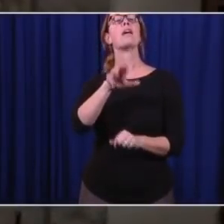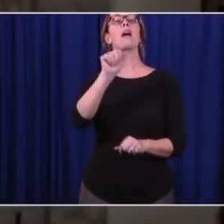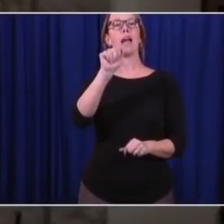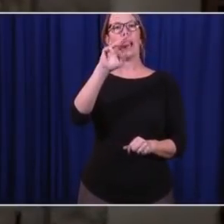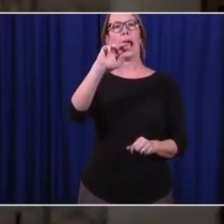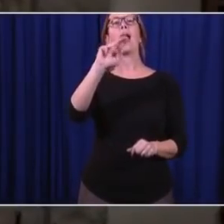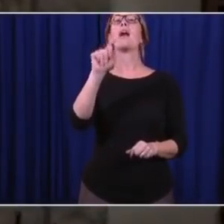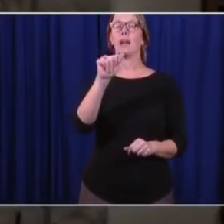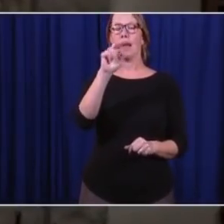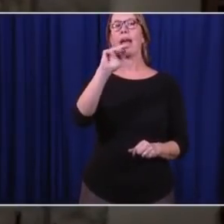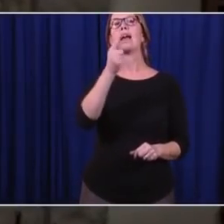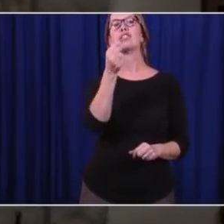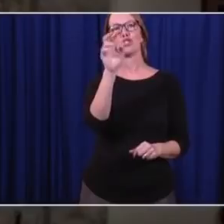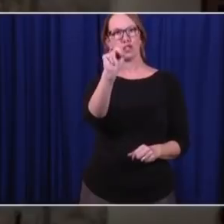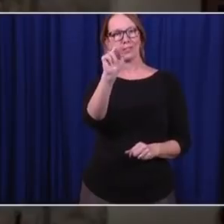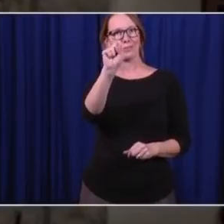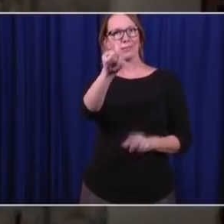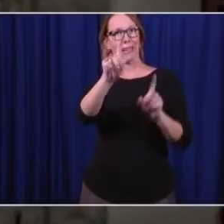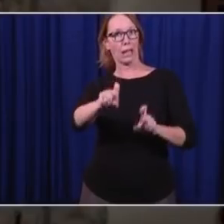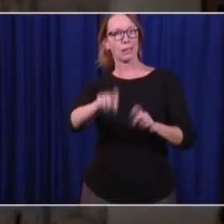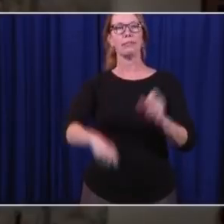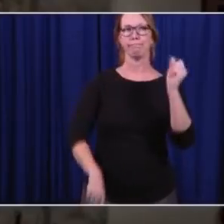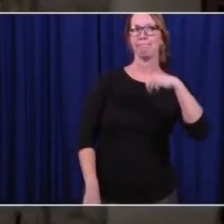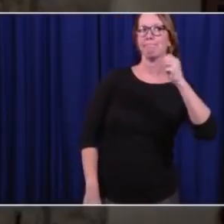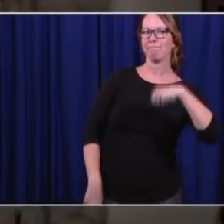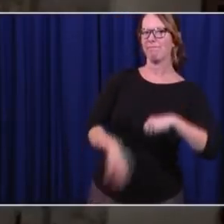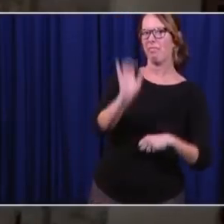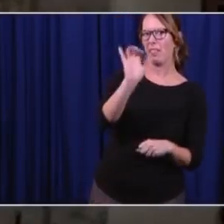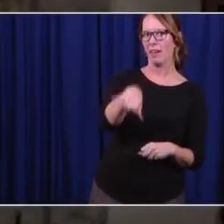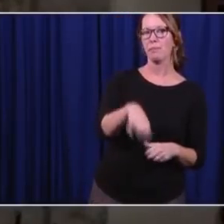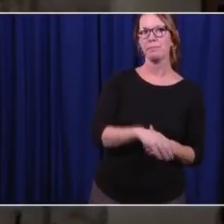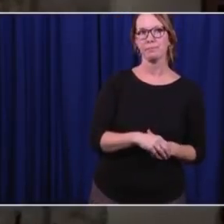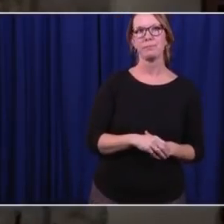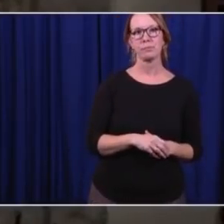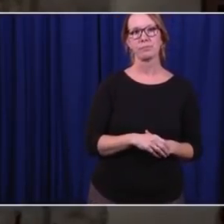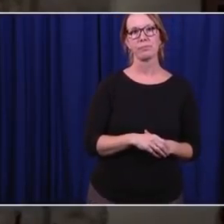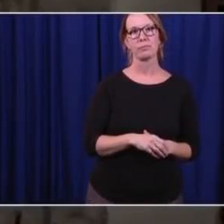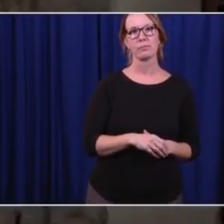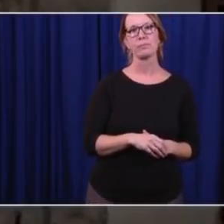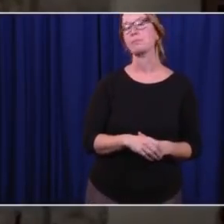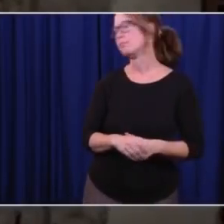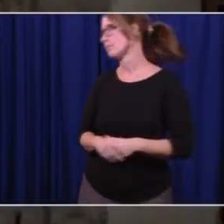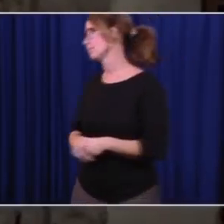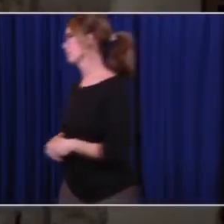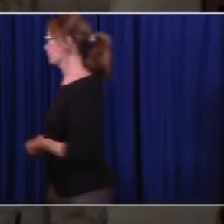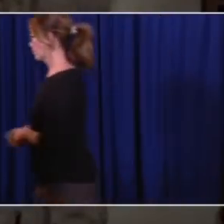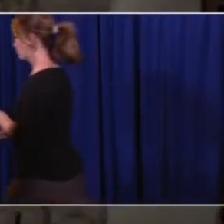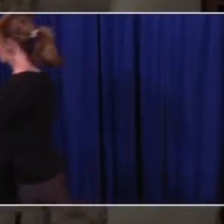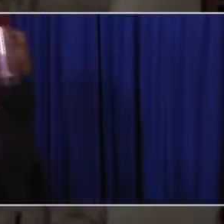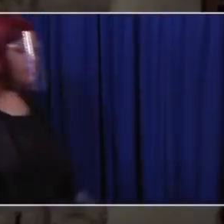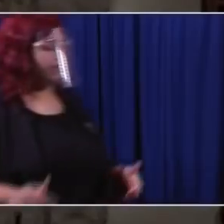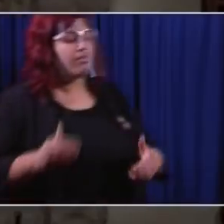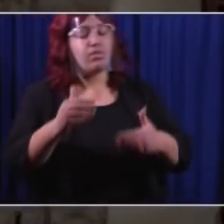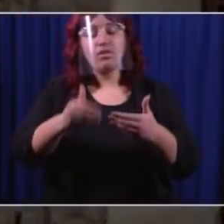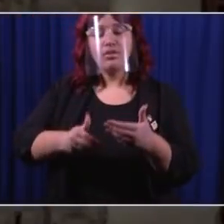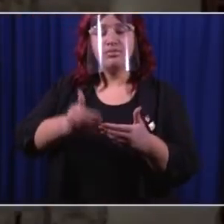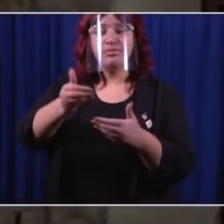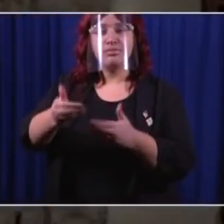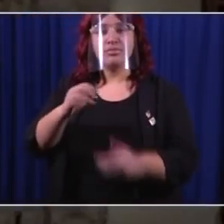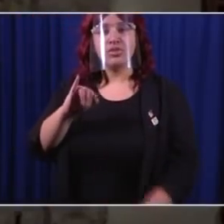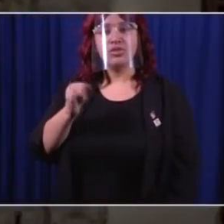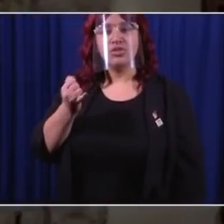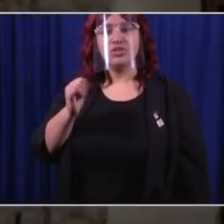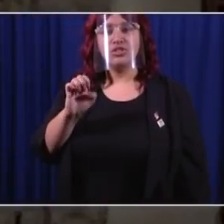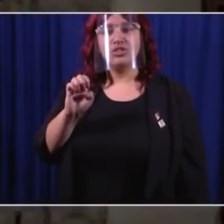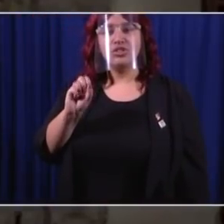tests. I'm sorry. These are antigen tests that we're talking about. Next question is from Jesse Balmert at the Cincinnati